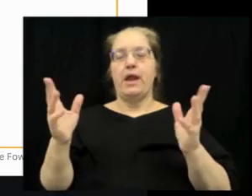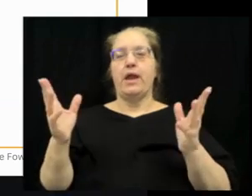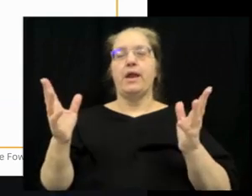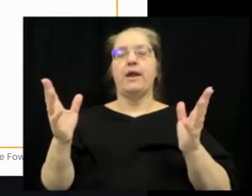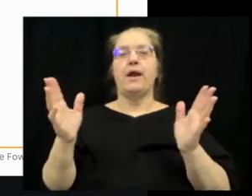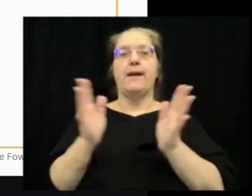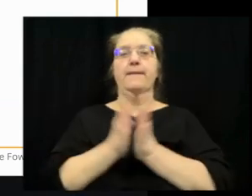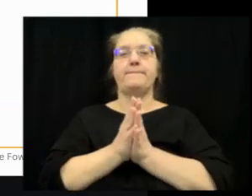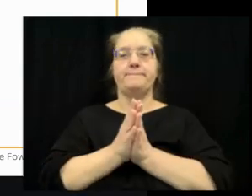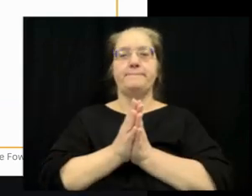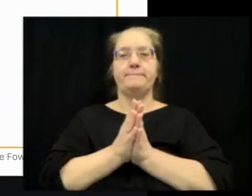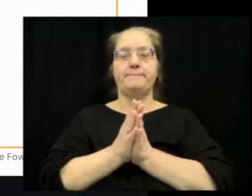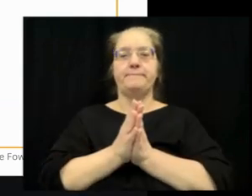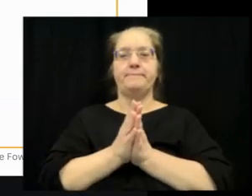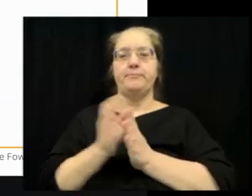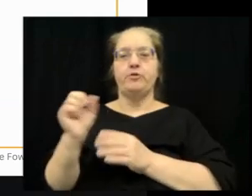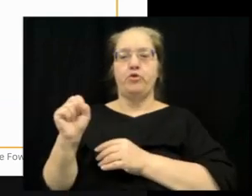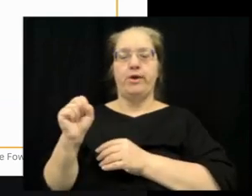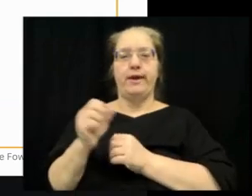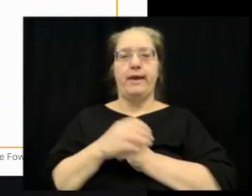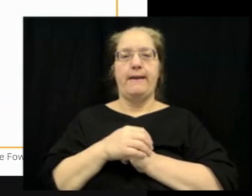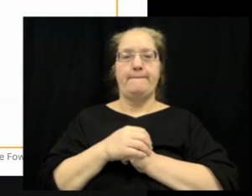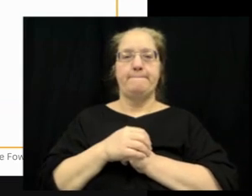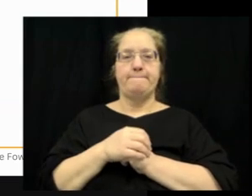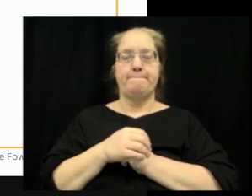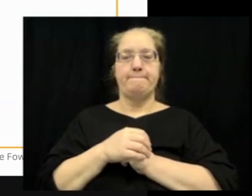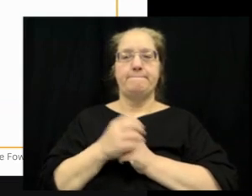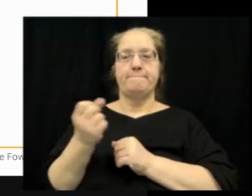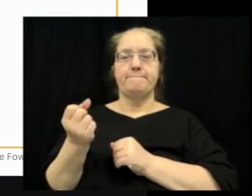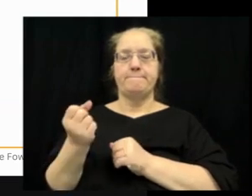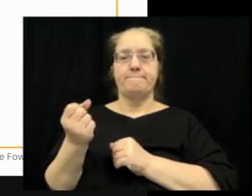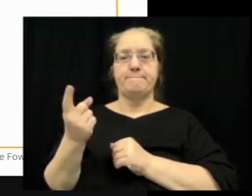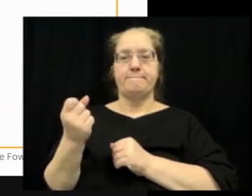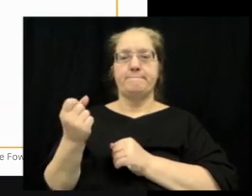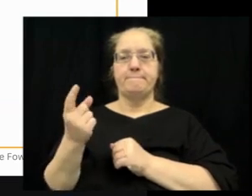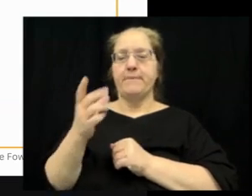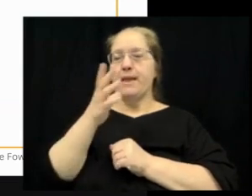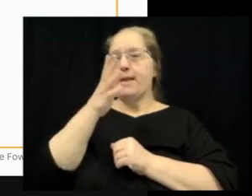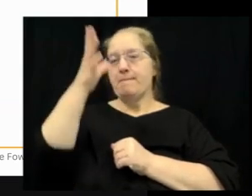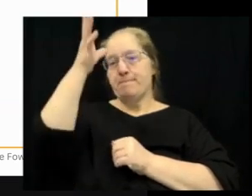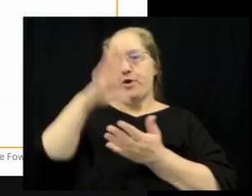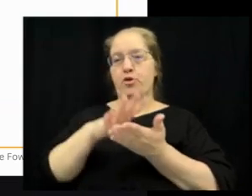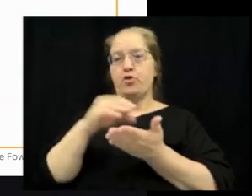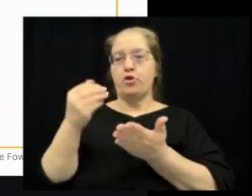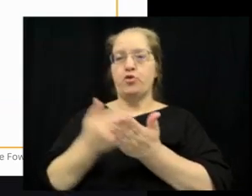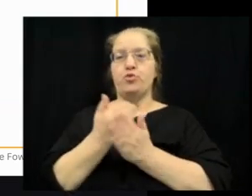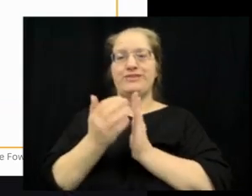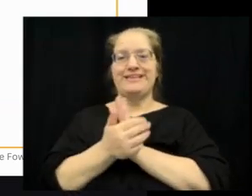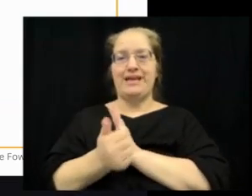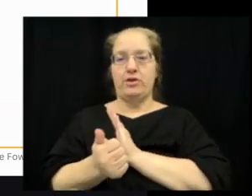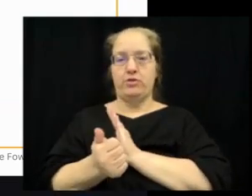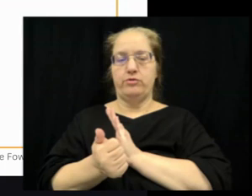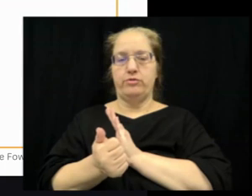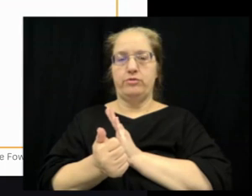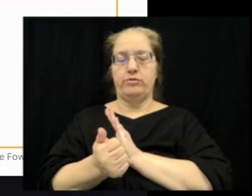that even though it's about parents using new skills, it's not about parents